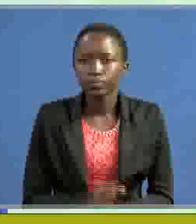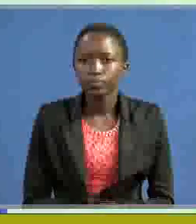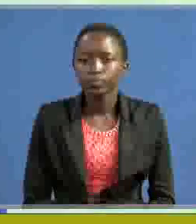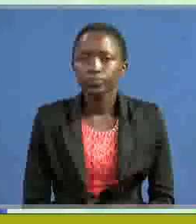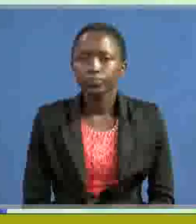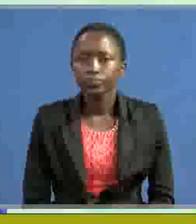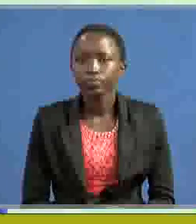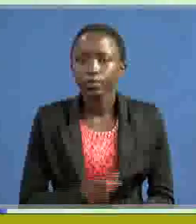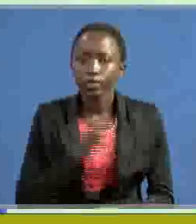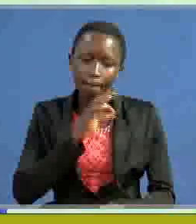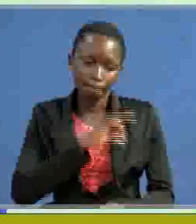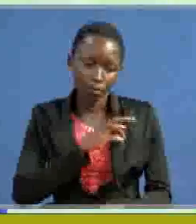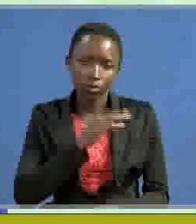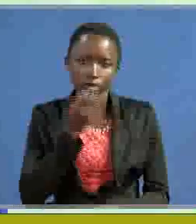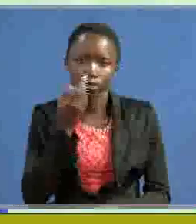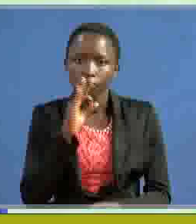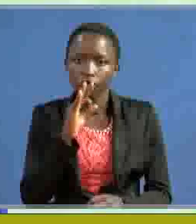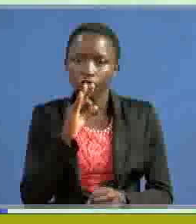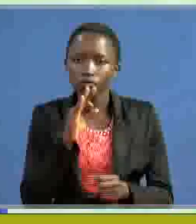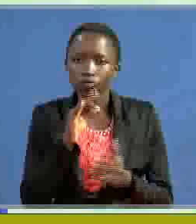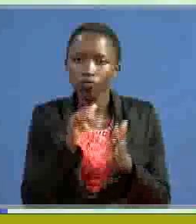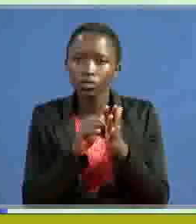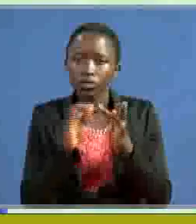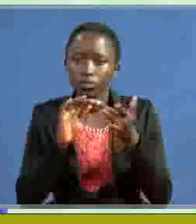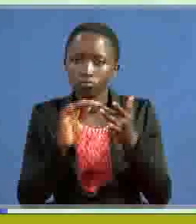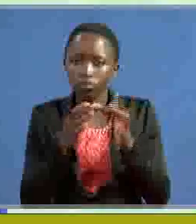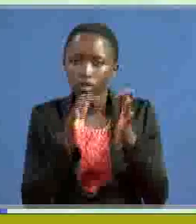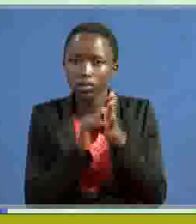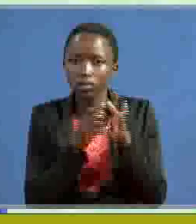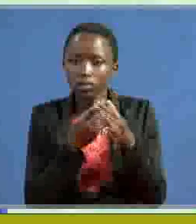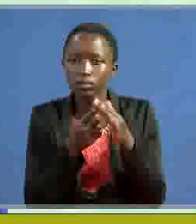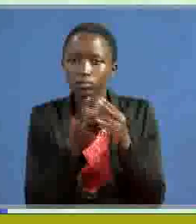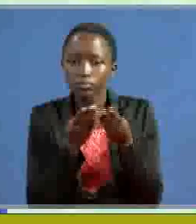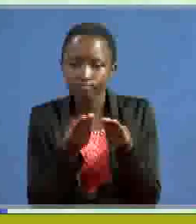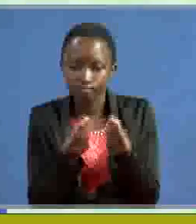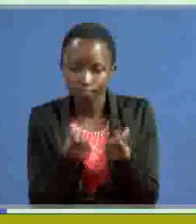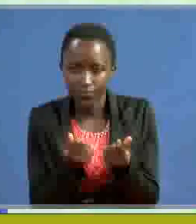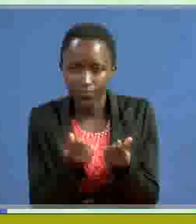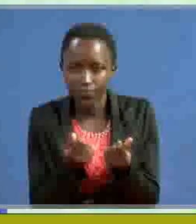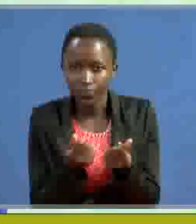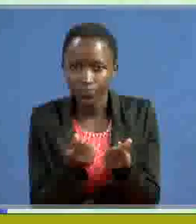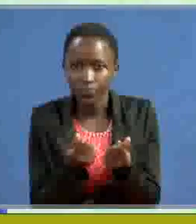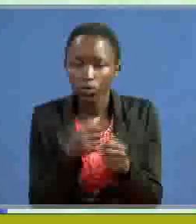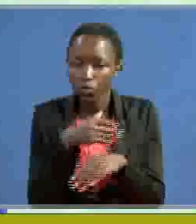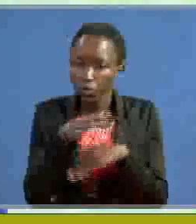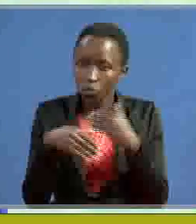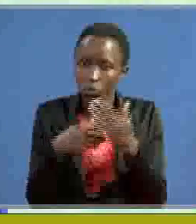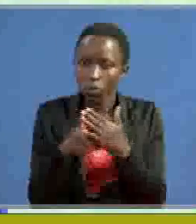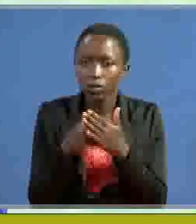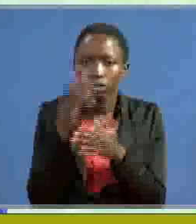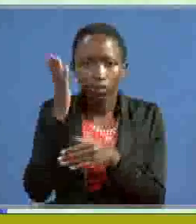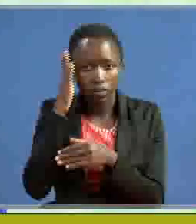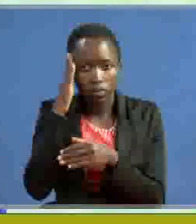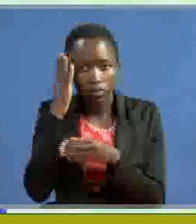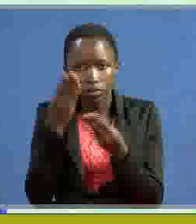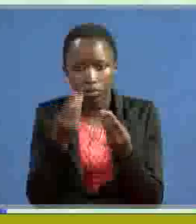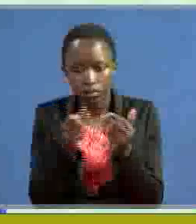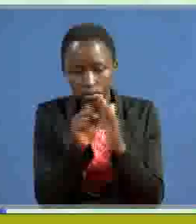the benefits of money is that we all